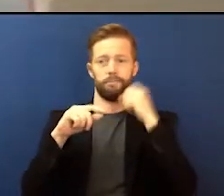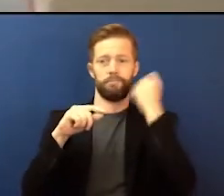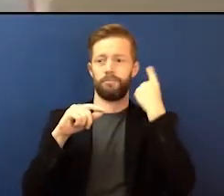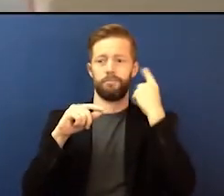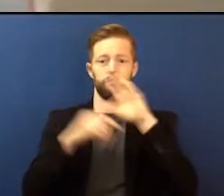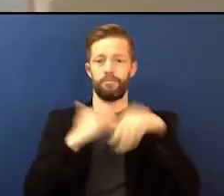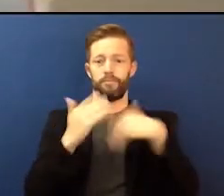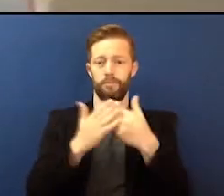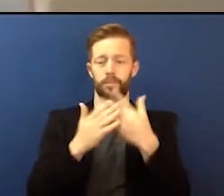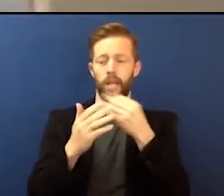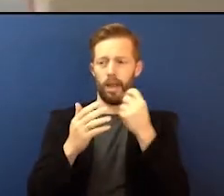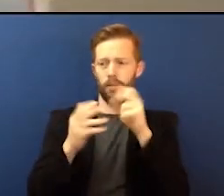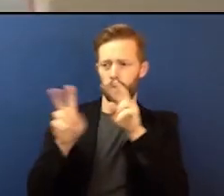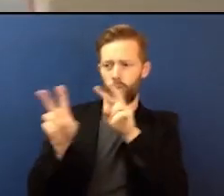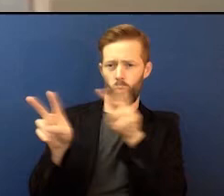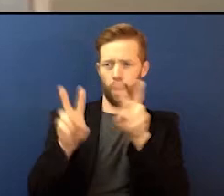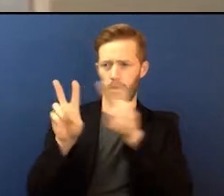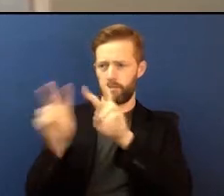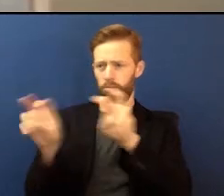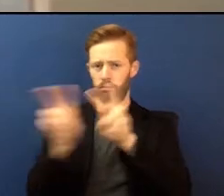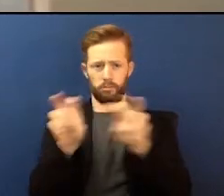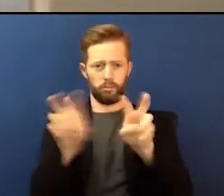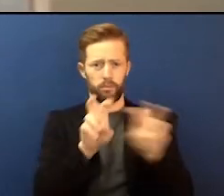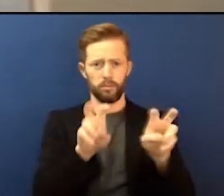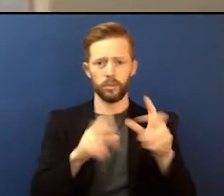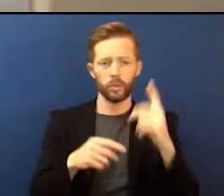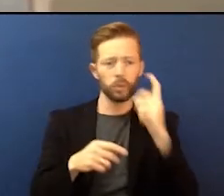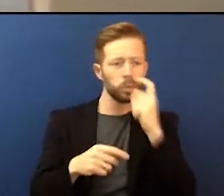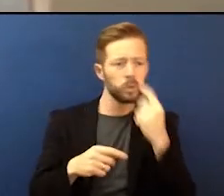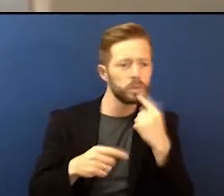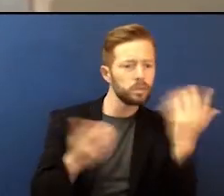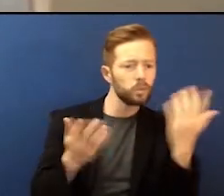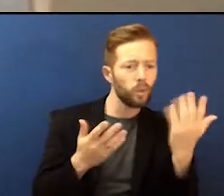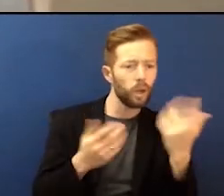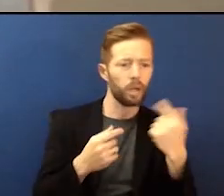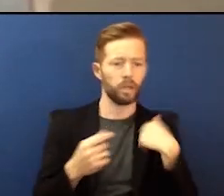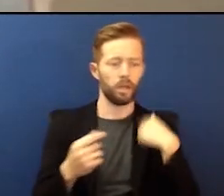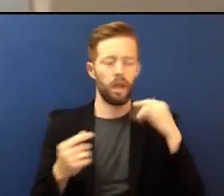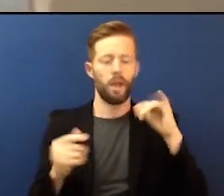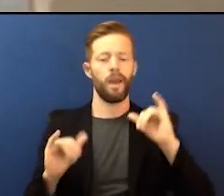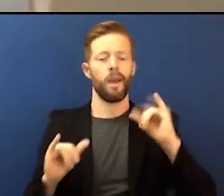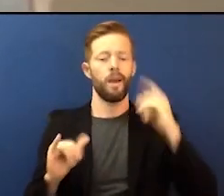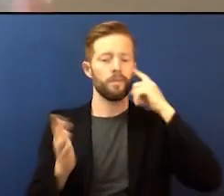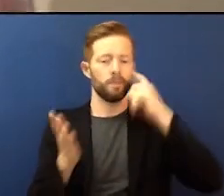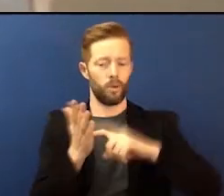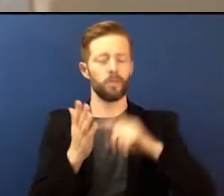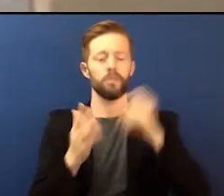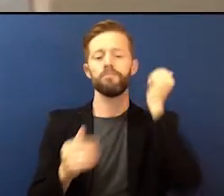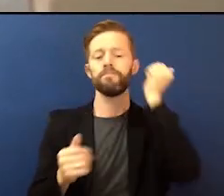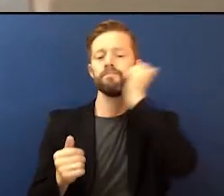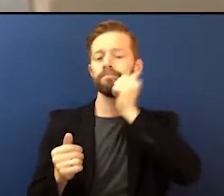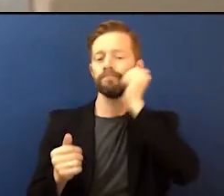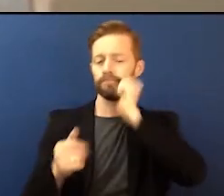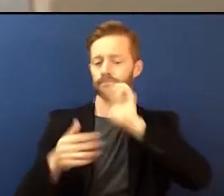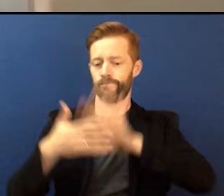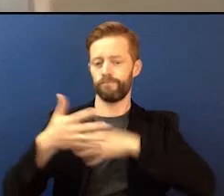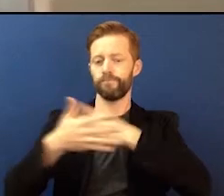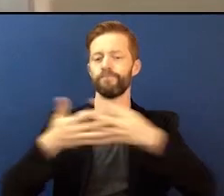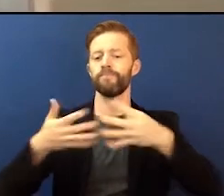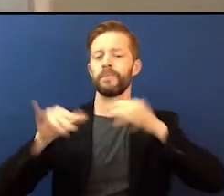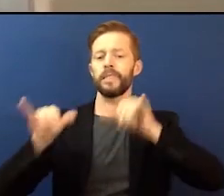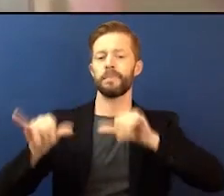people and watch what's happening over a period of time to know that every day this is going to be a predictable